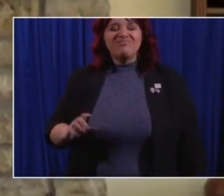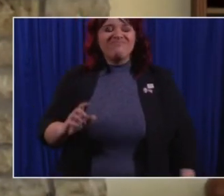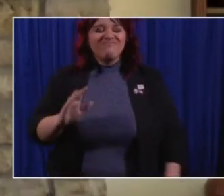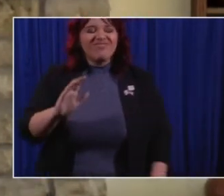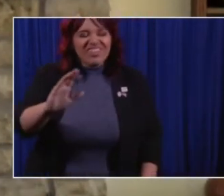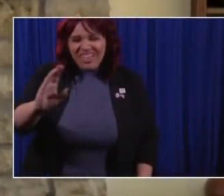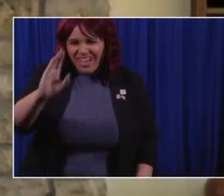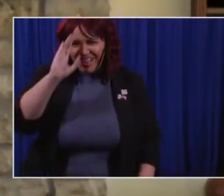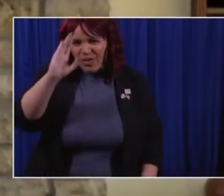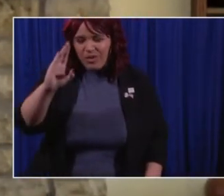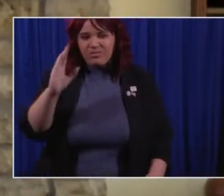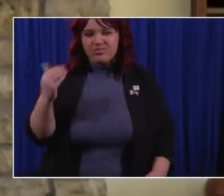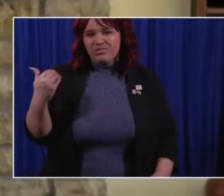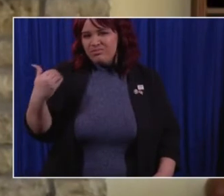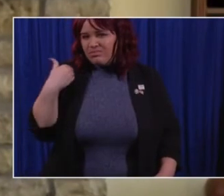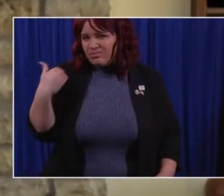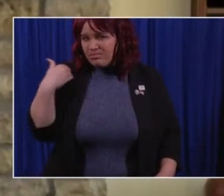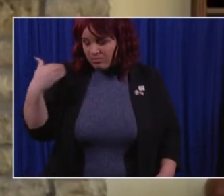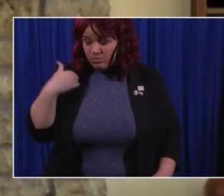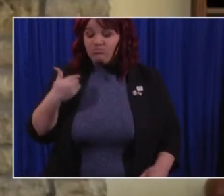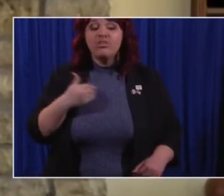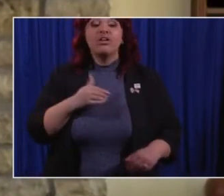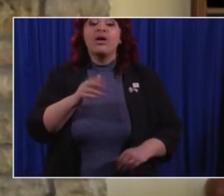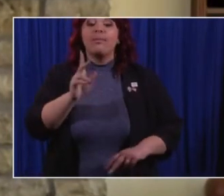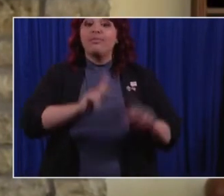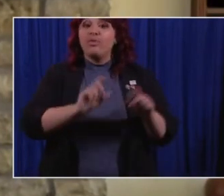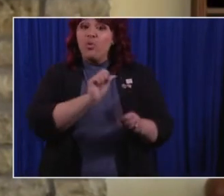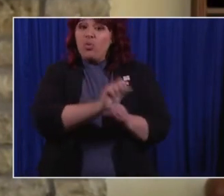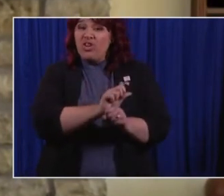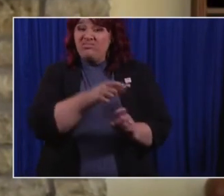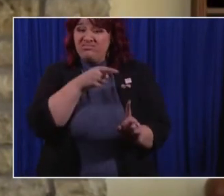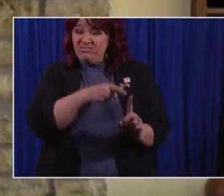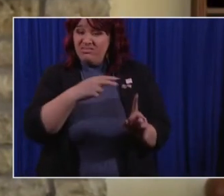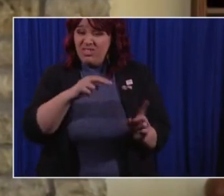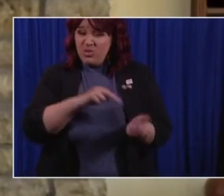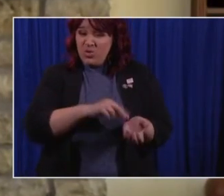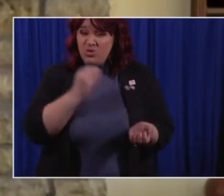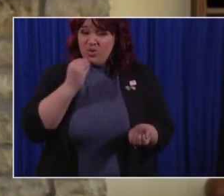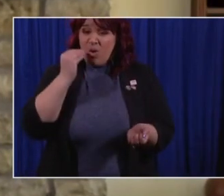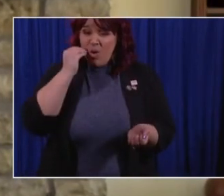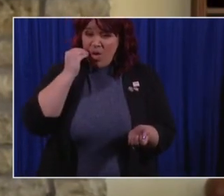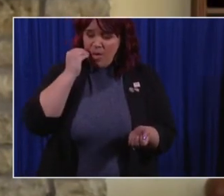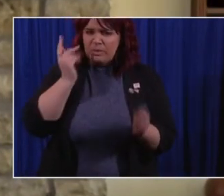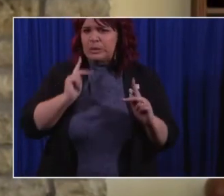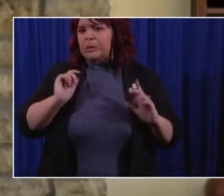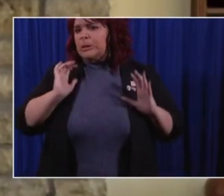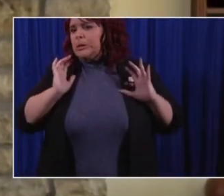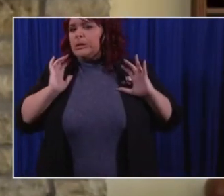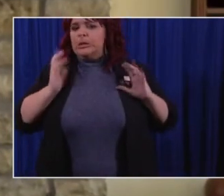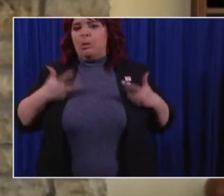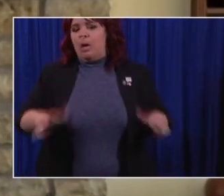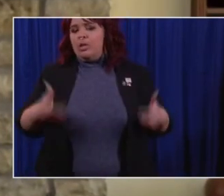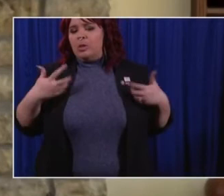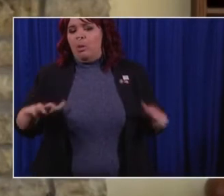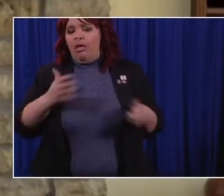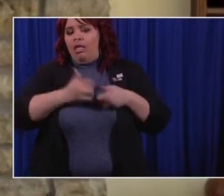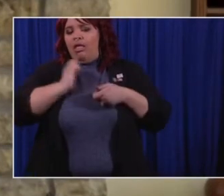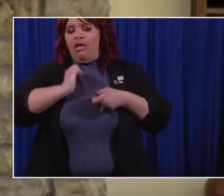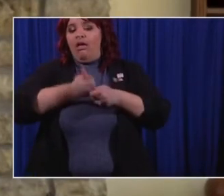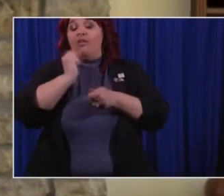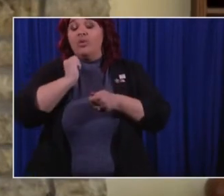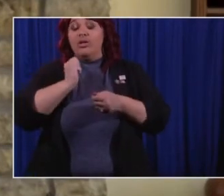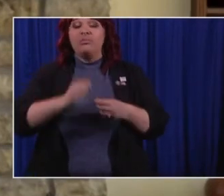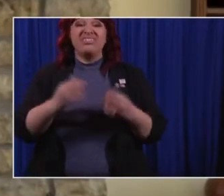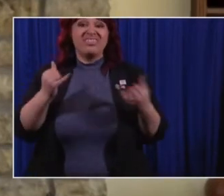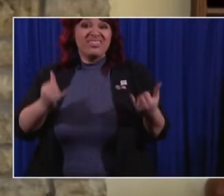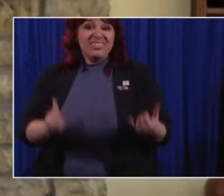the vaccines among staff at nursing homes. Can you tell us what is happening now as the pharmacies make repeat visits and offer second